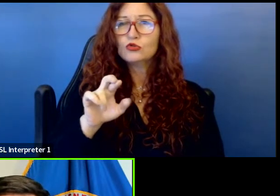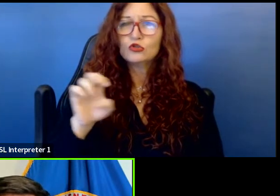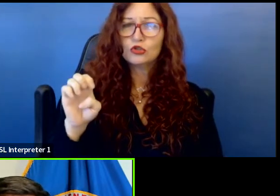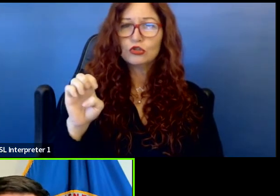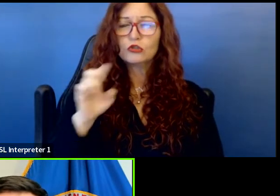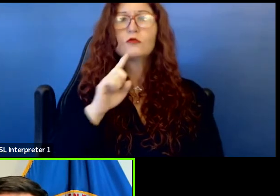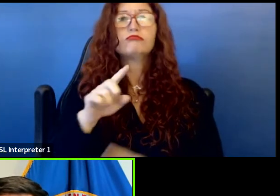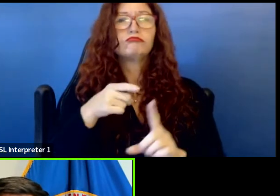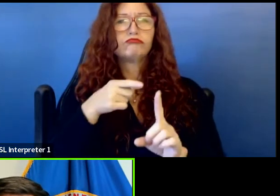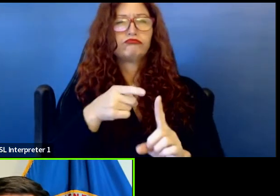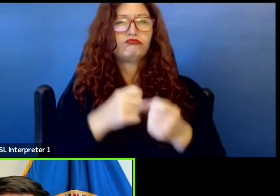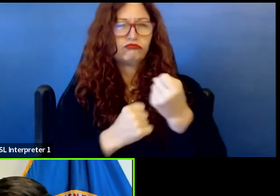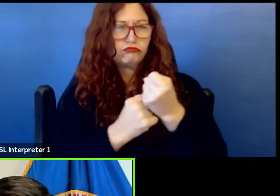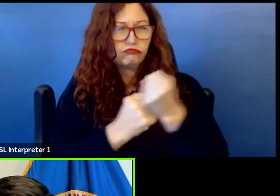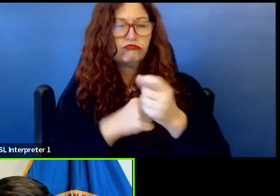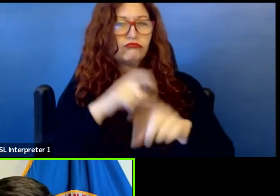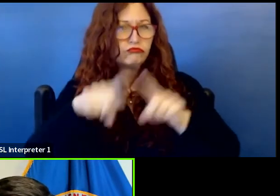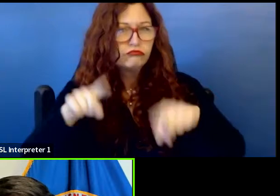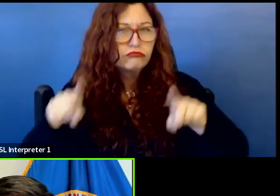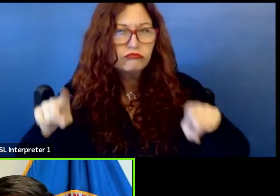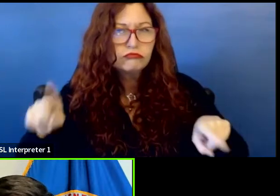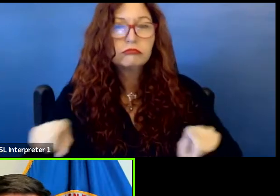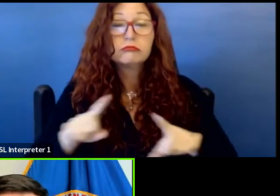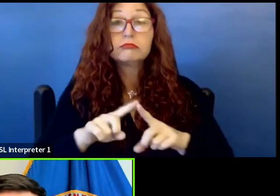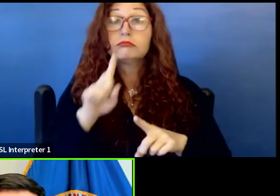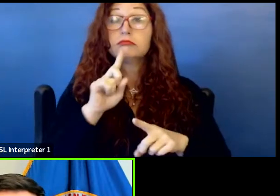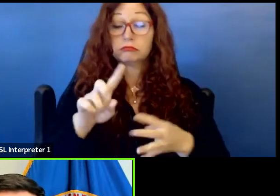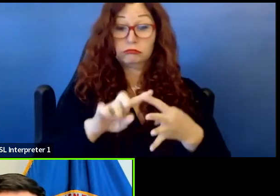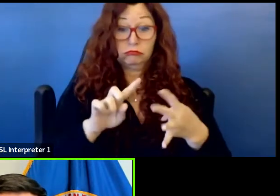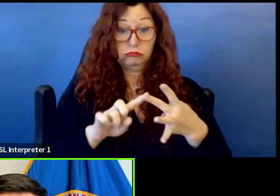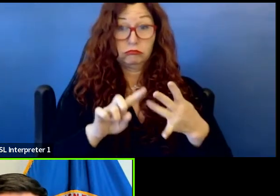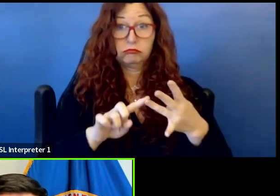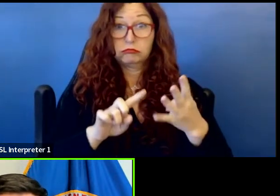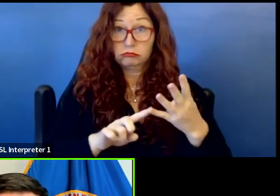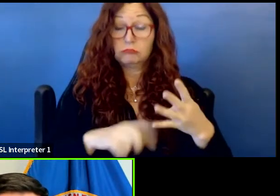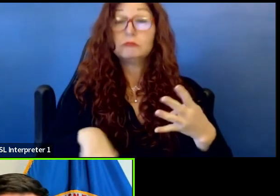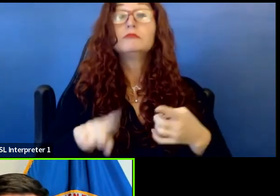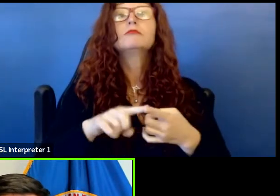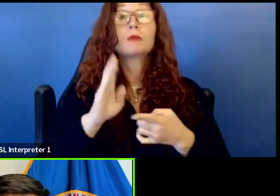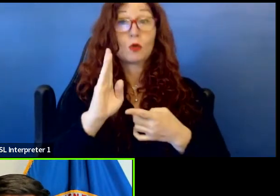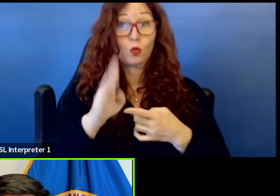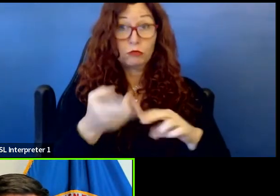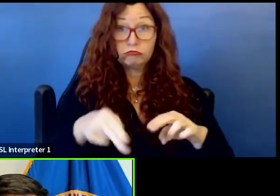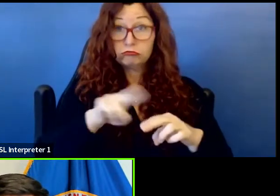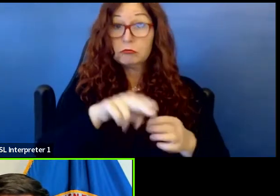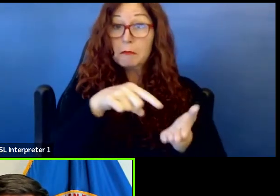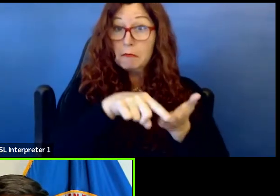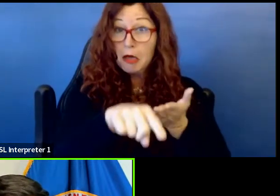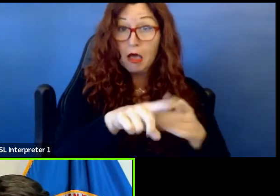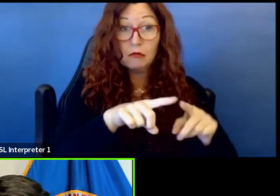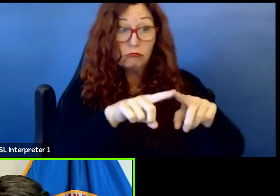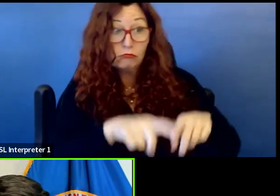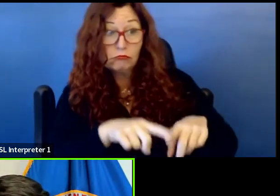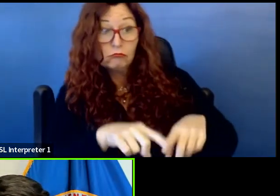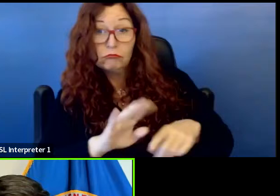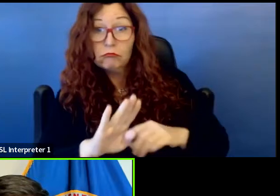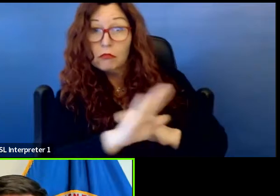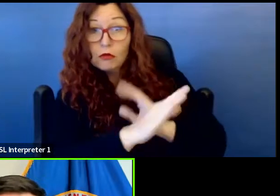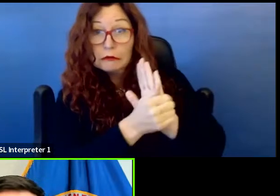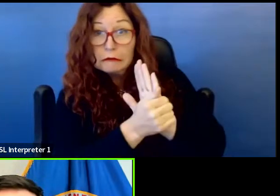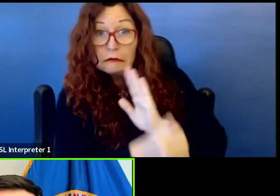cmaa committed to four principles commit to hire and pay based on skill and experience regardless of any protected